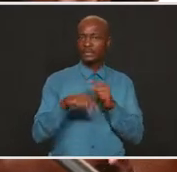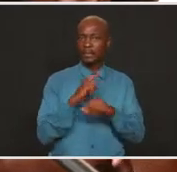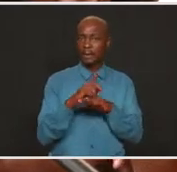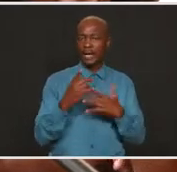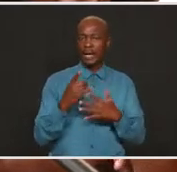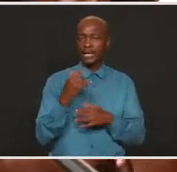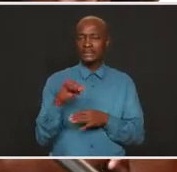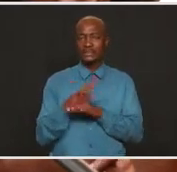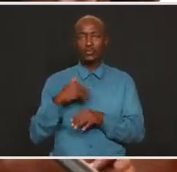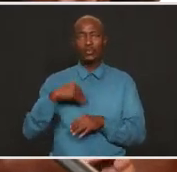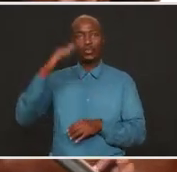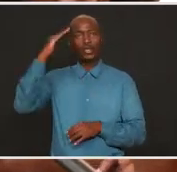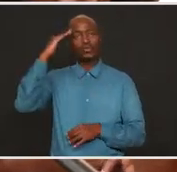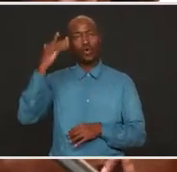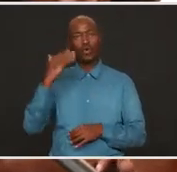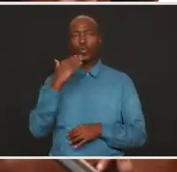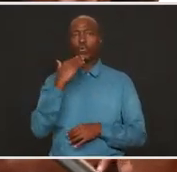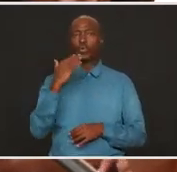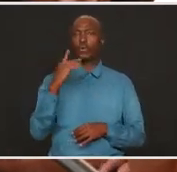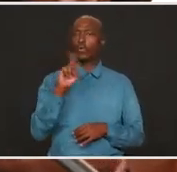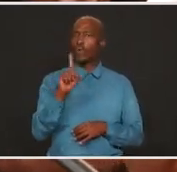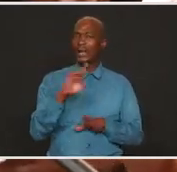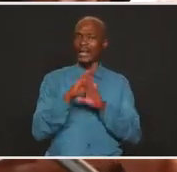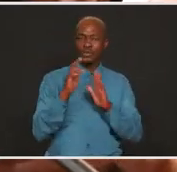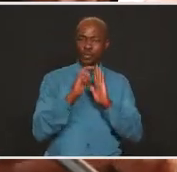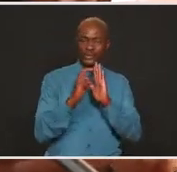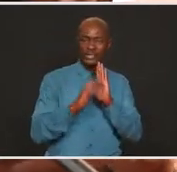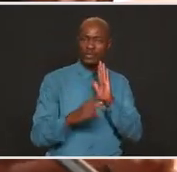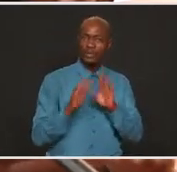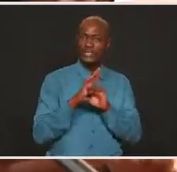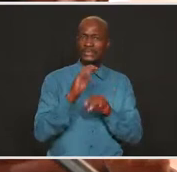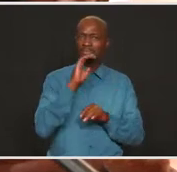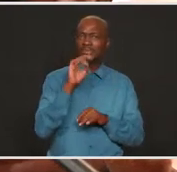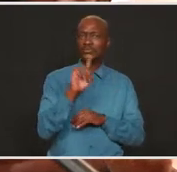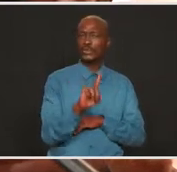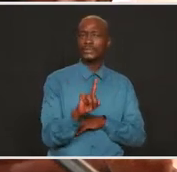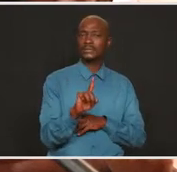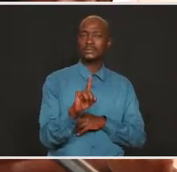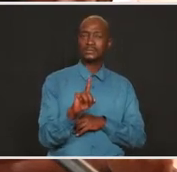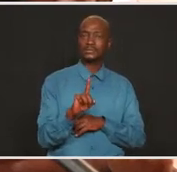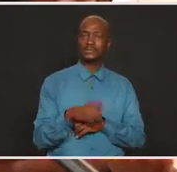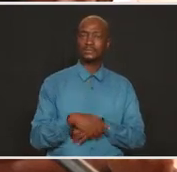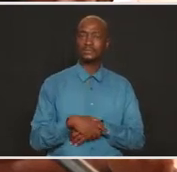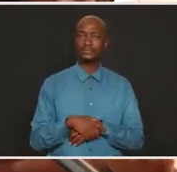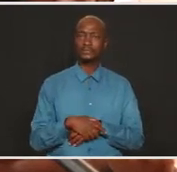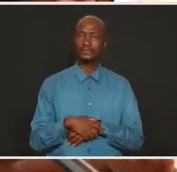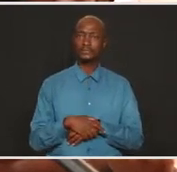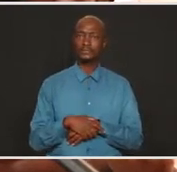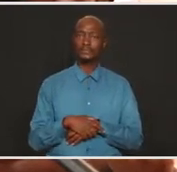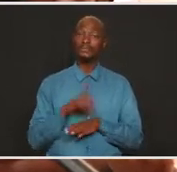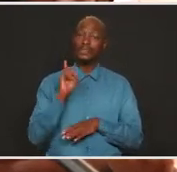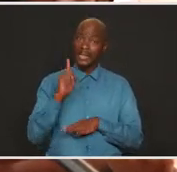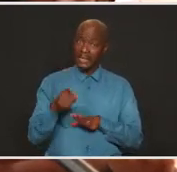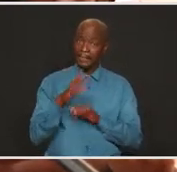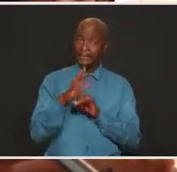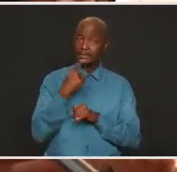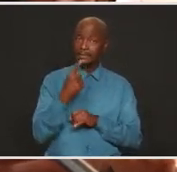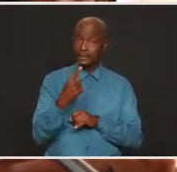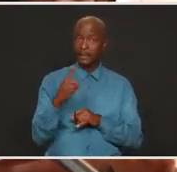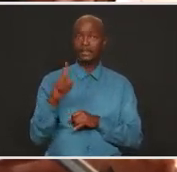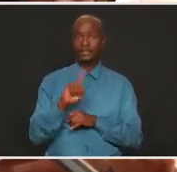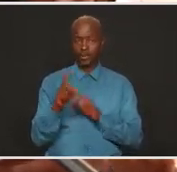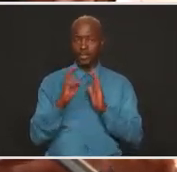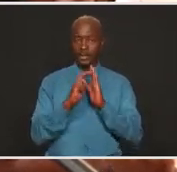we know who what those regulations are say what the regulations are